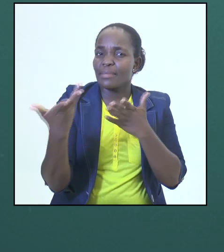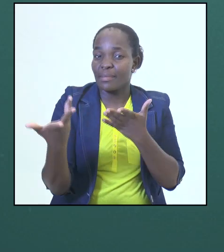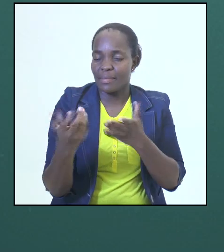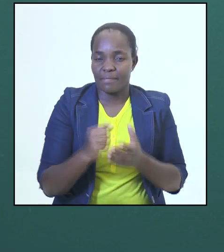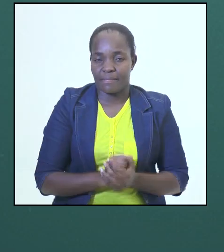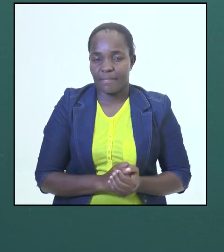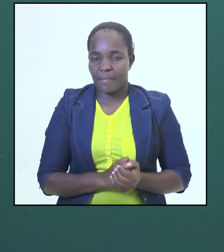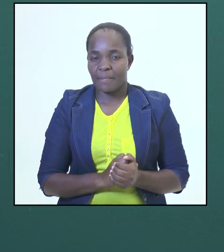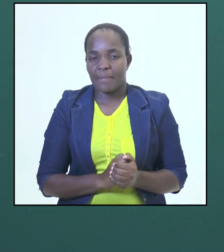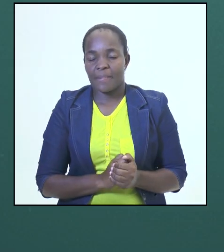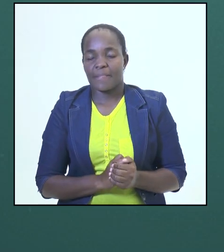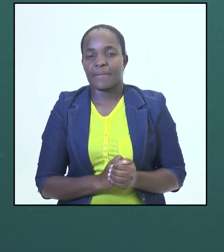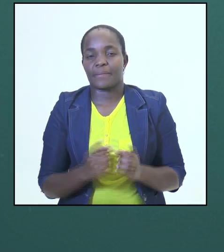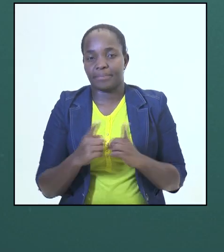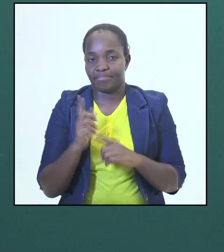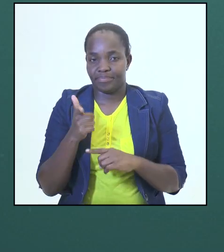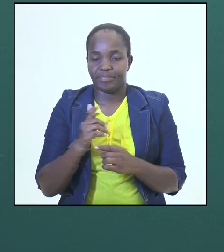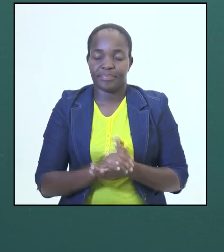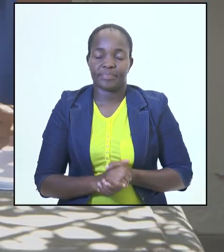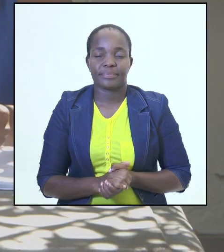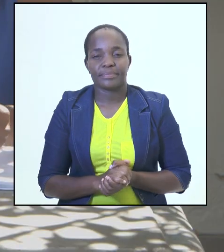now. See you later.